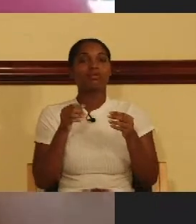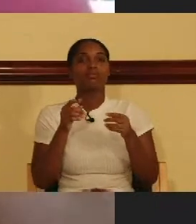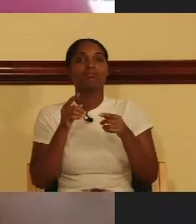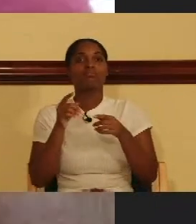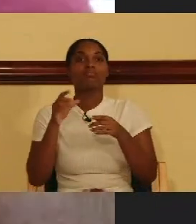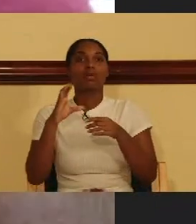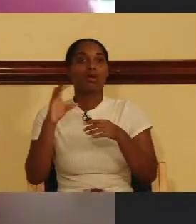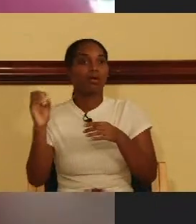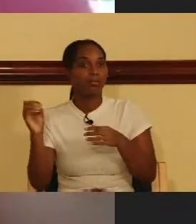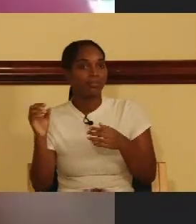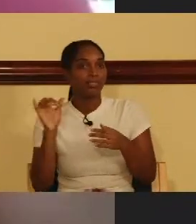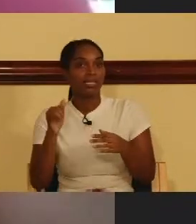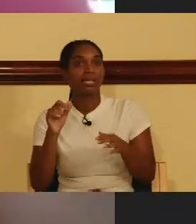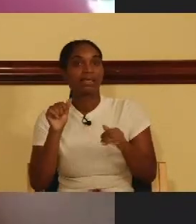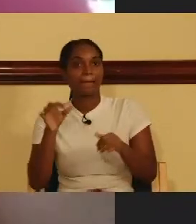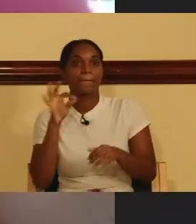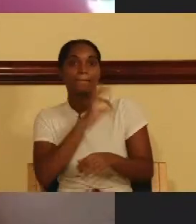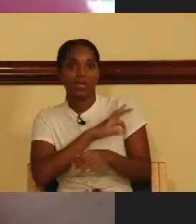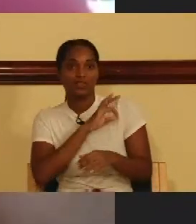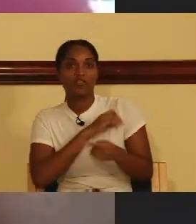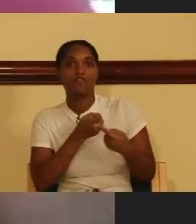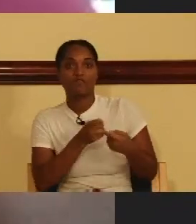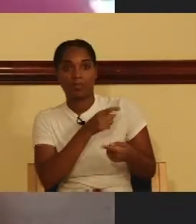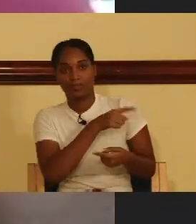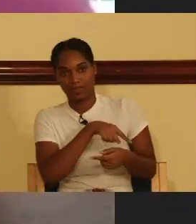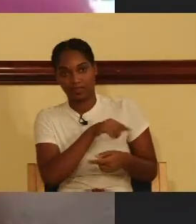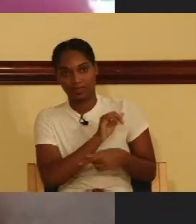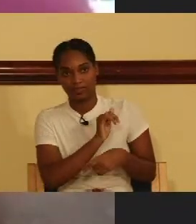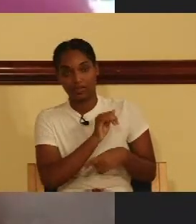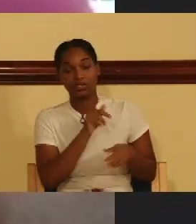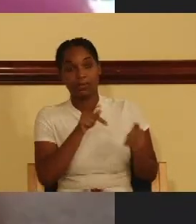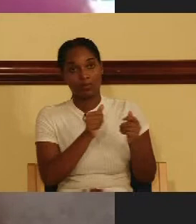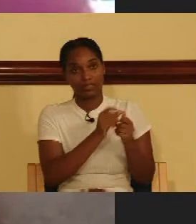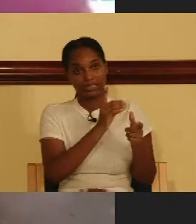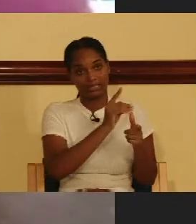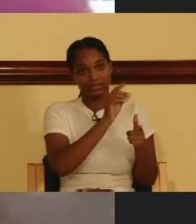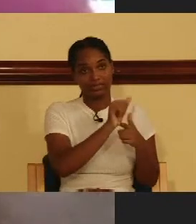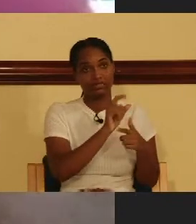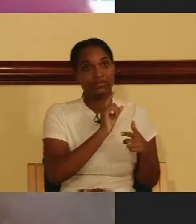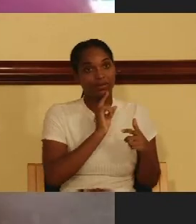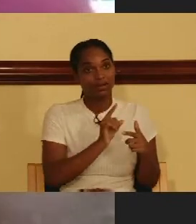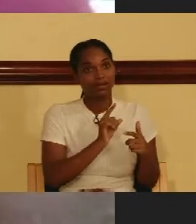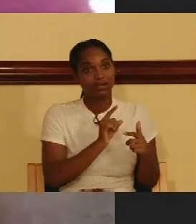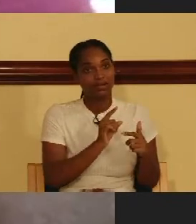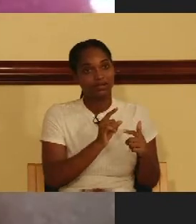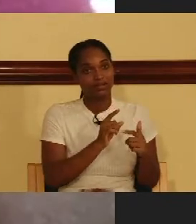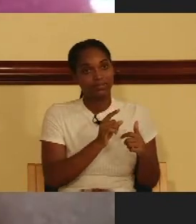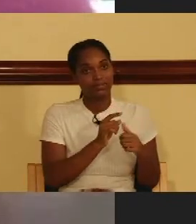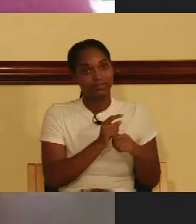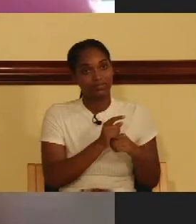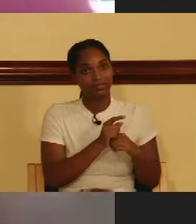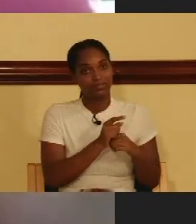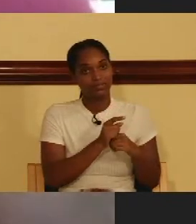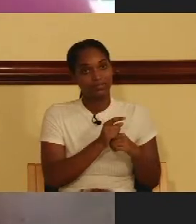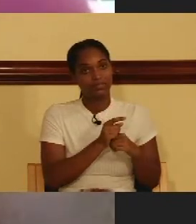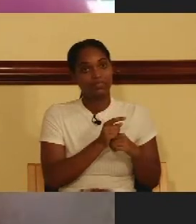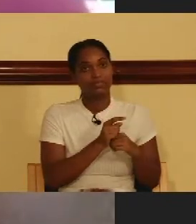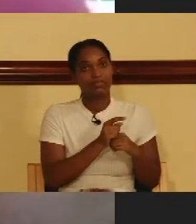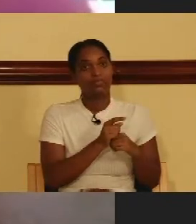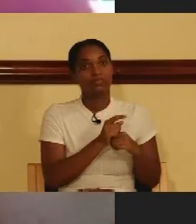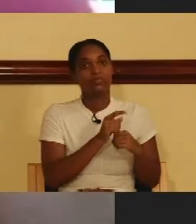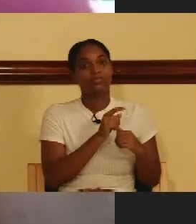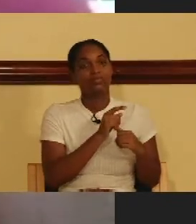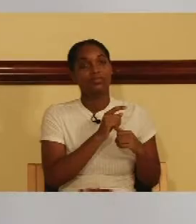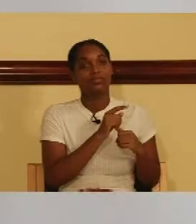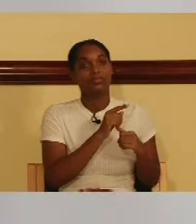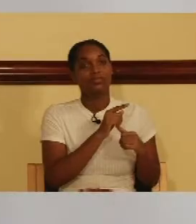organizations that can benefit the entire society. So persons with disabilities aren't just a segment within society